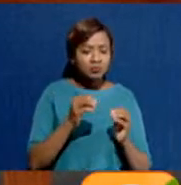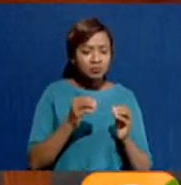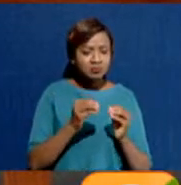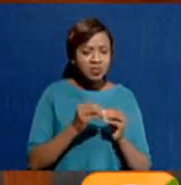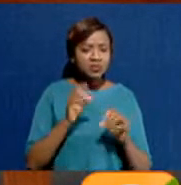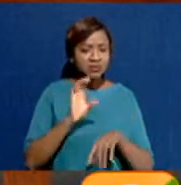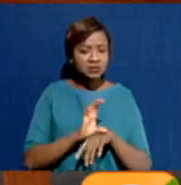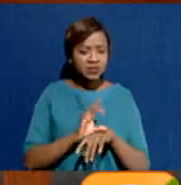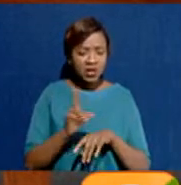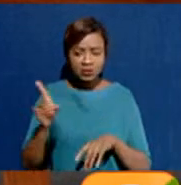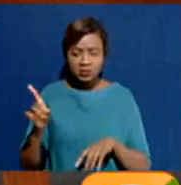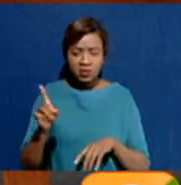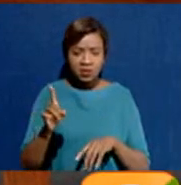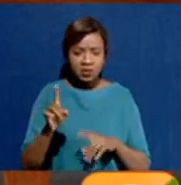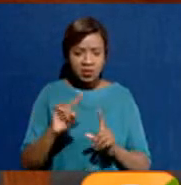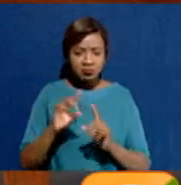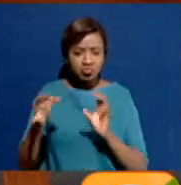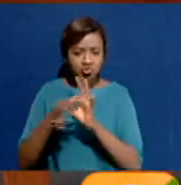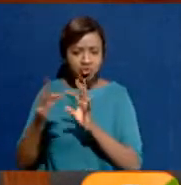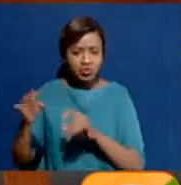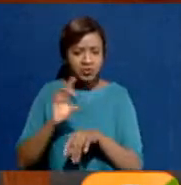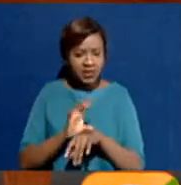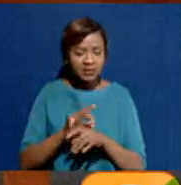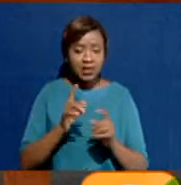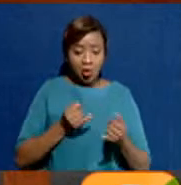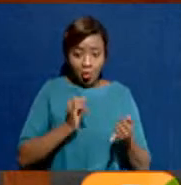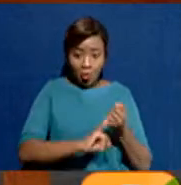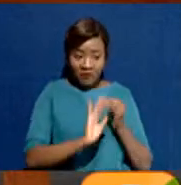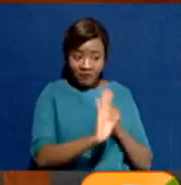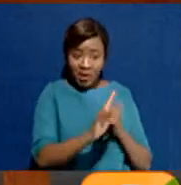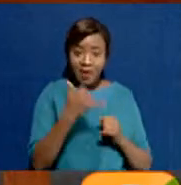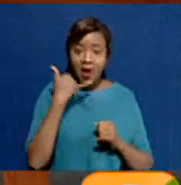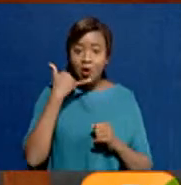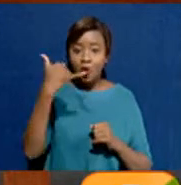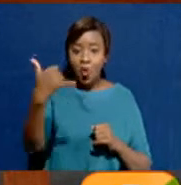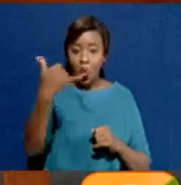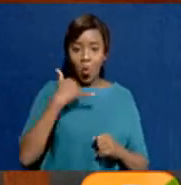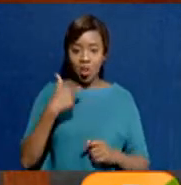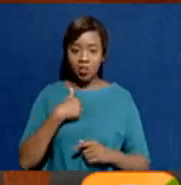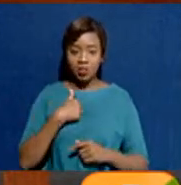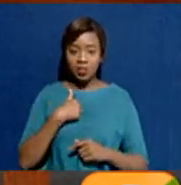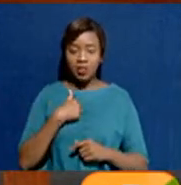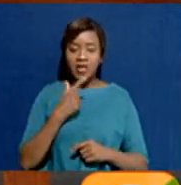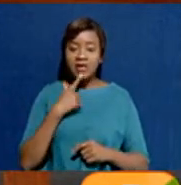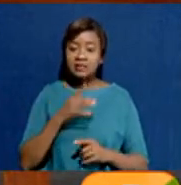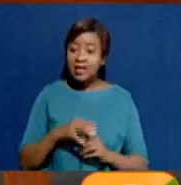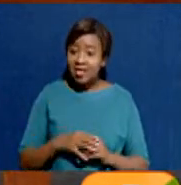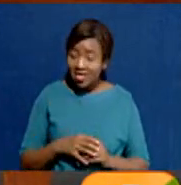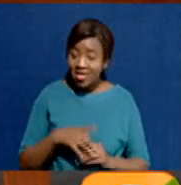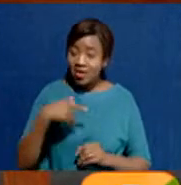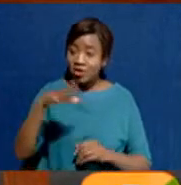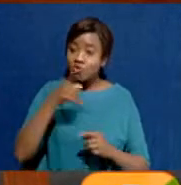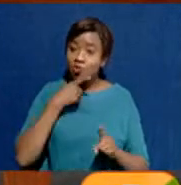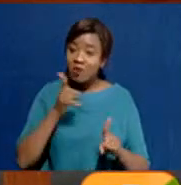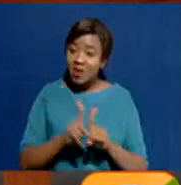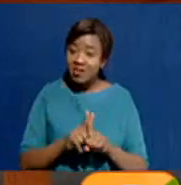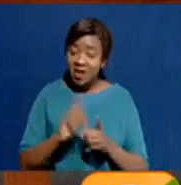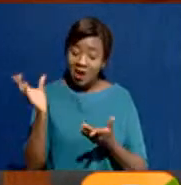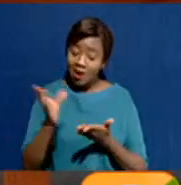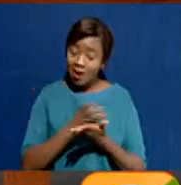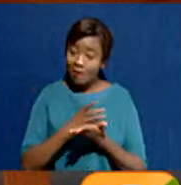said, listen, your brother, nowadays he doesn't drink